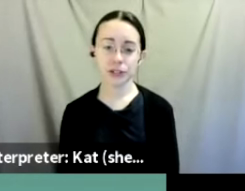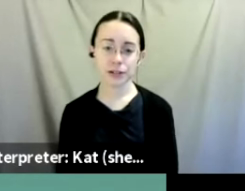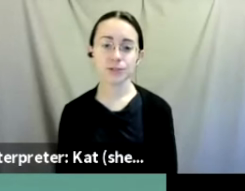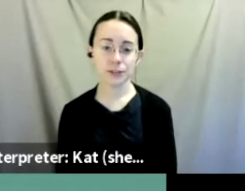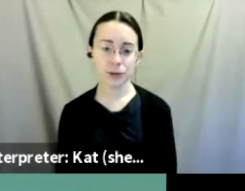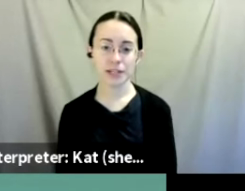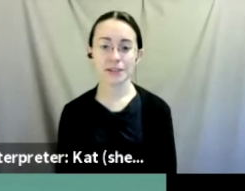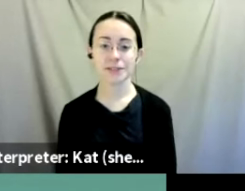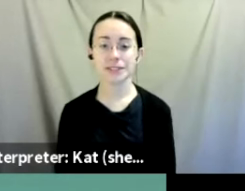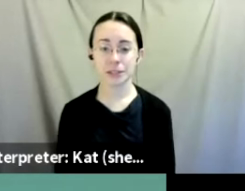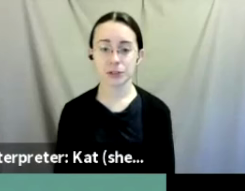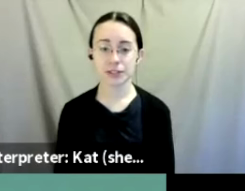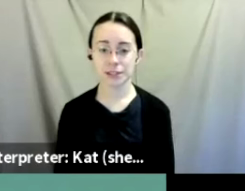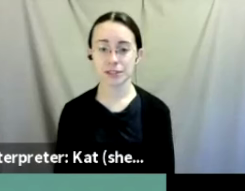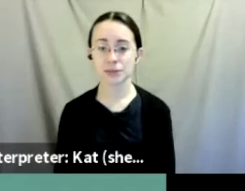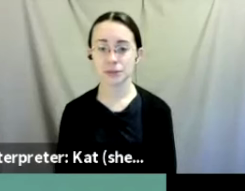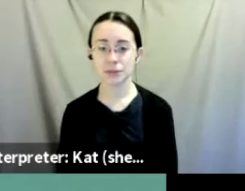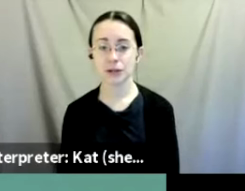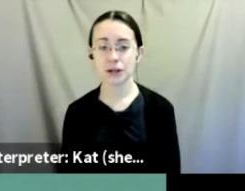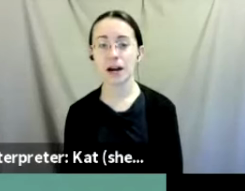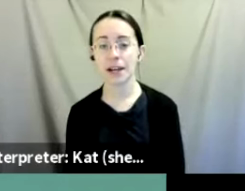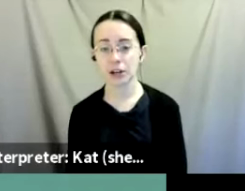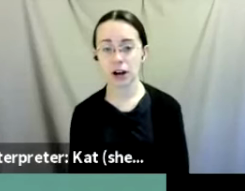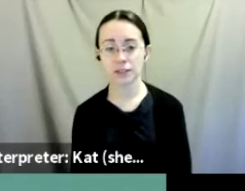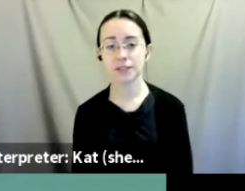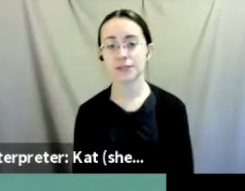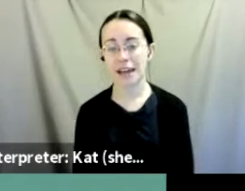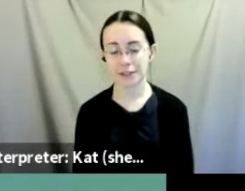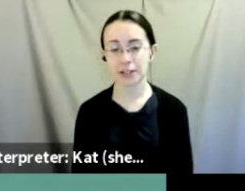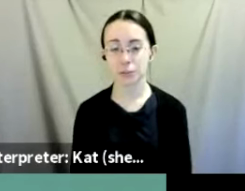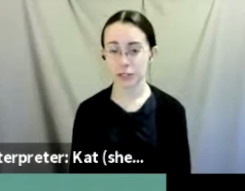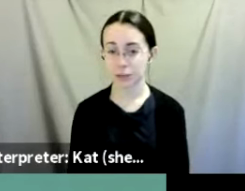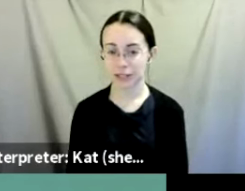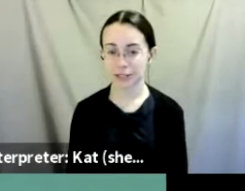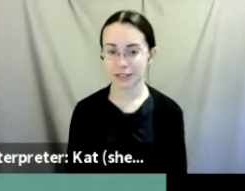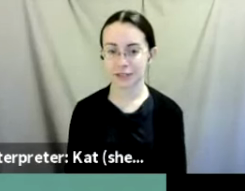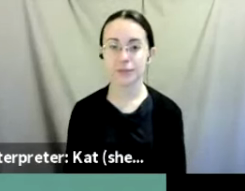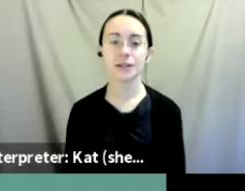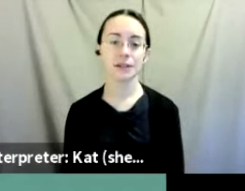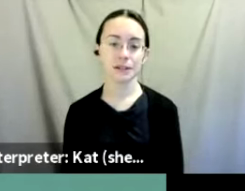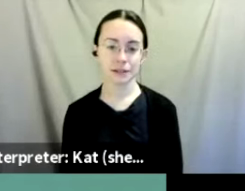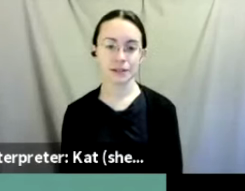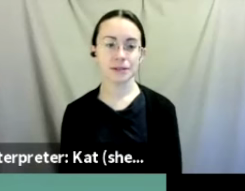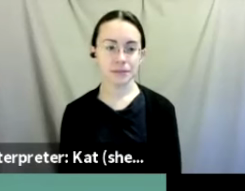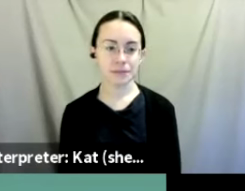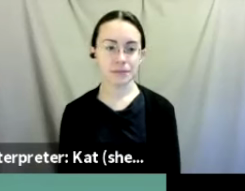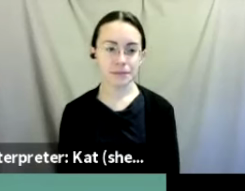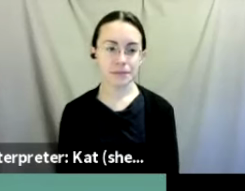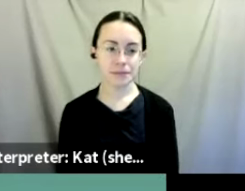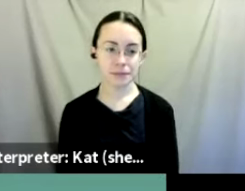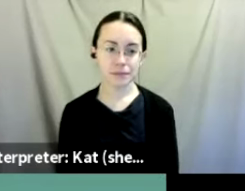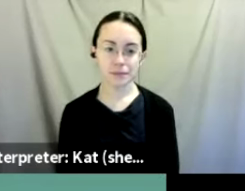And sure enough, deaf women have 60% higher odds of having an unplanned pregnancy.